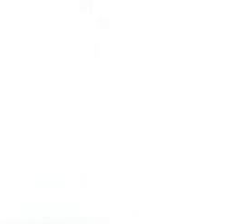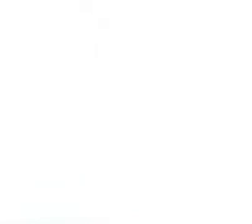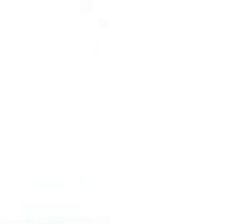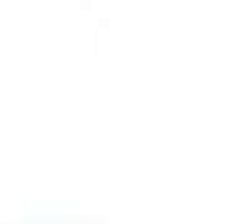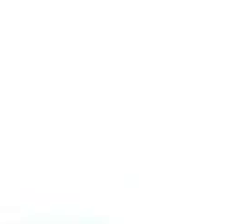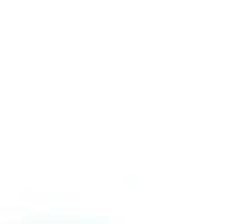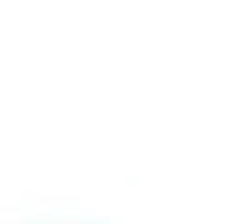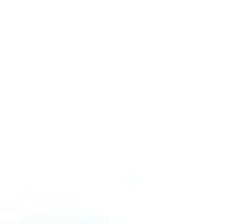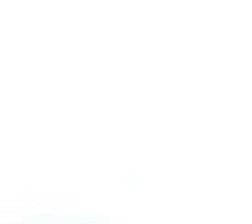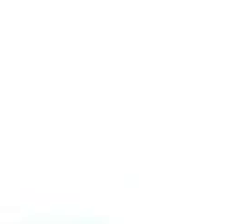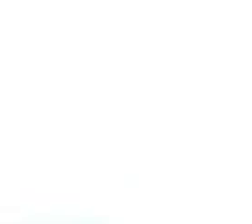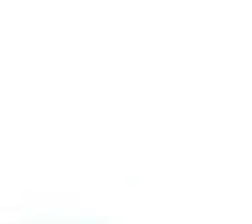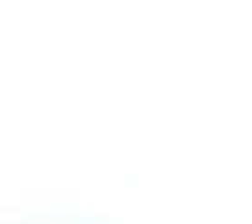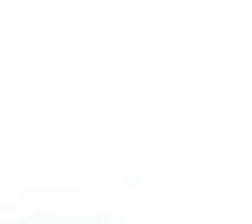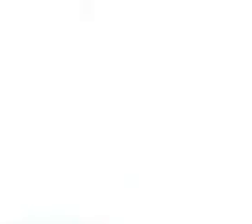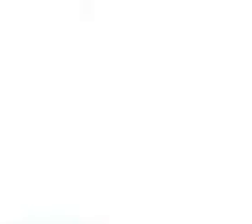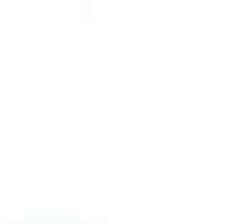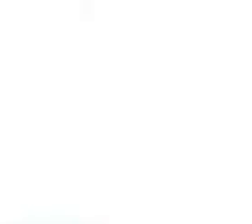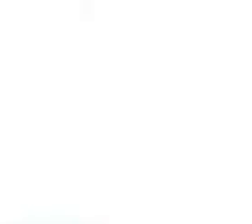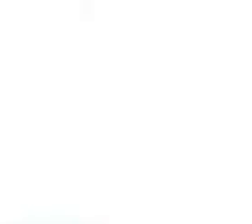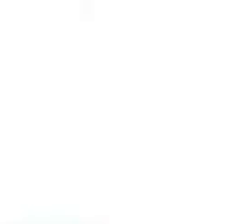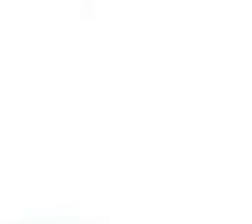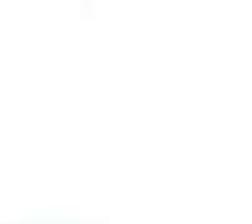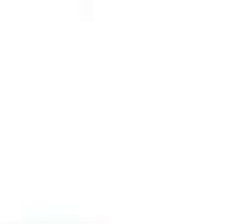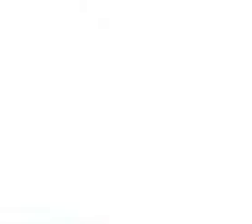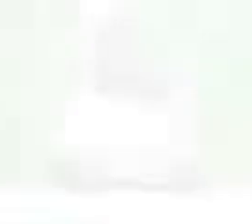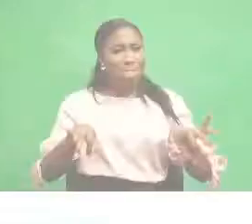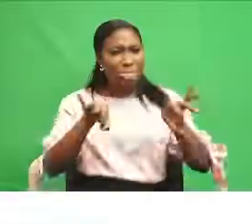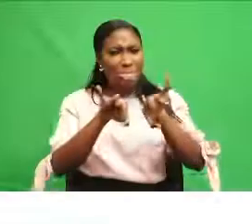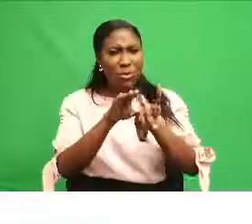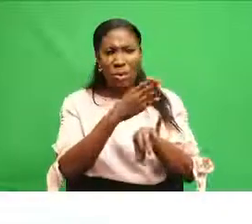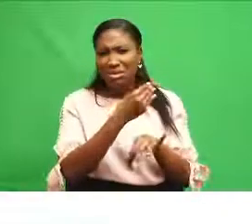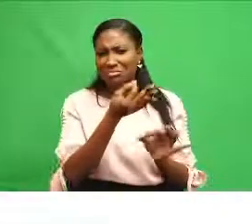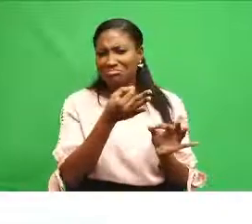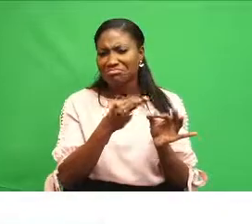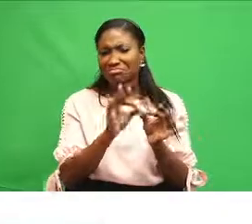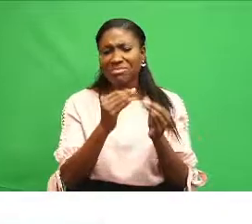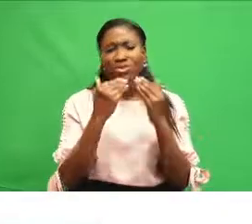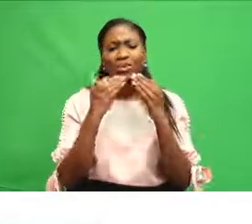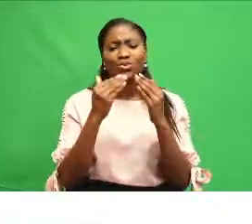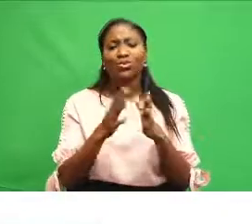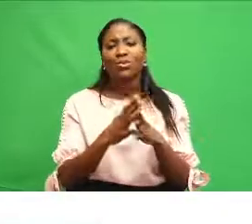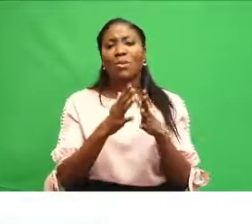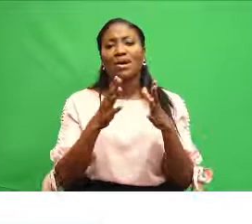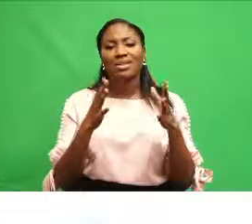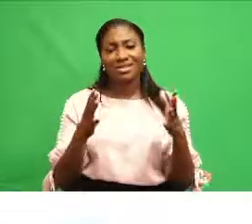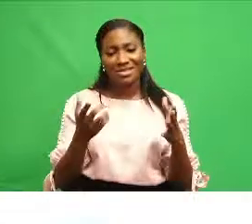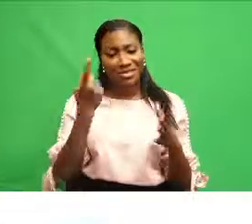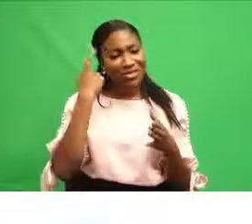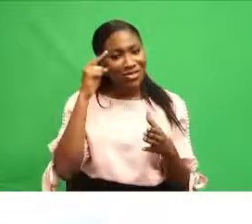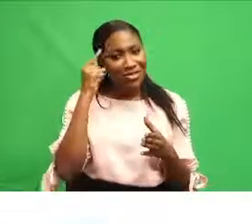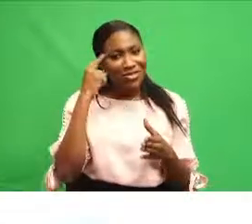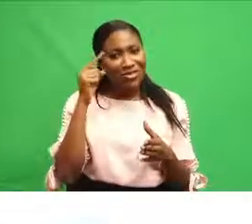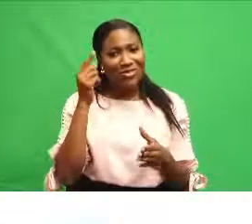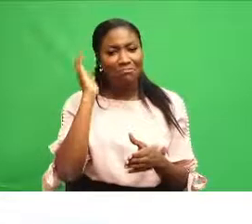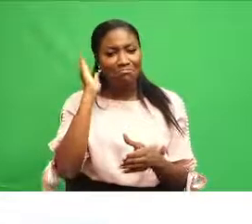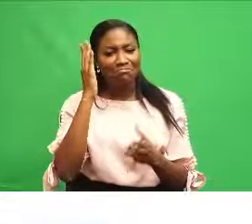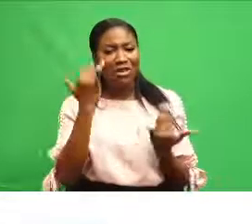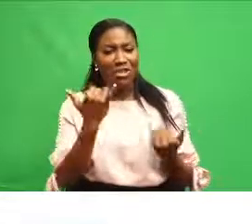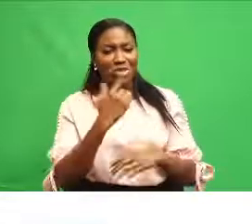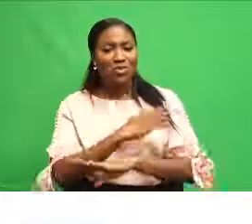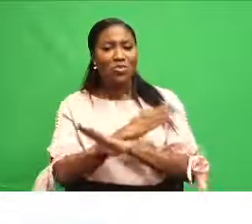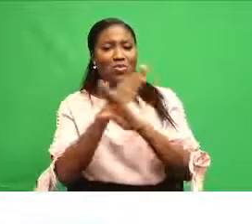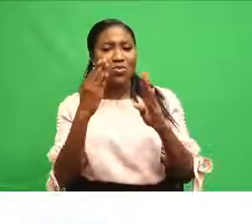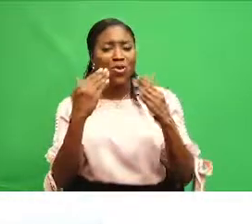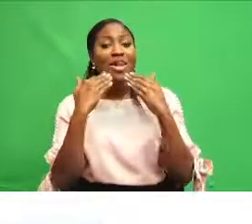up to the importance of it and the simplicity of it as well. So we want to thank you so much for joining us this morning. Thank you so much. It